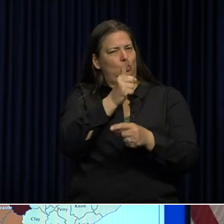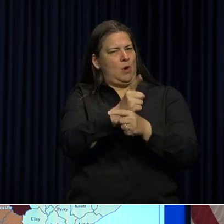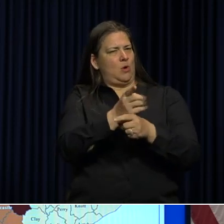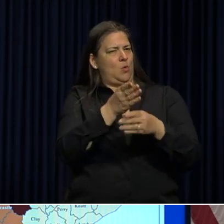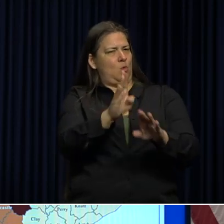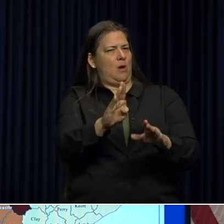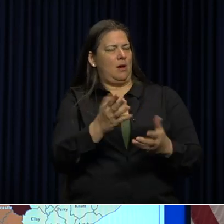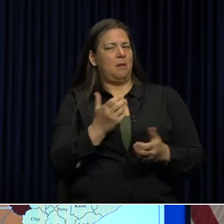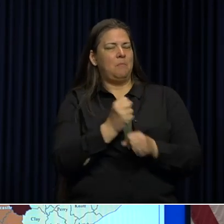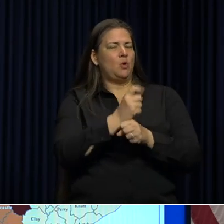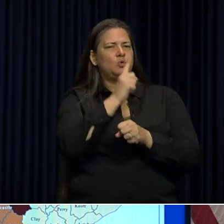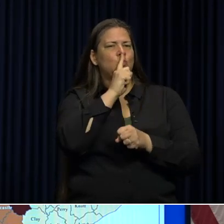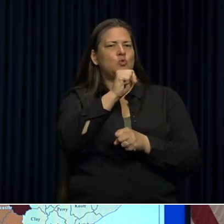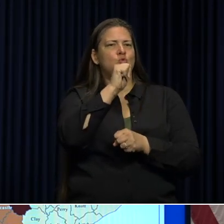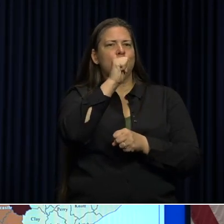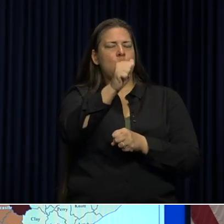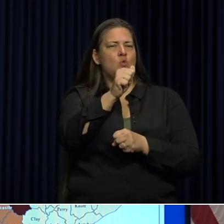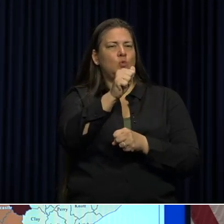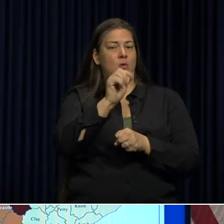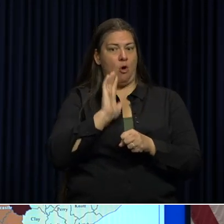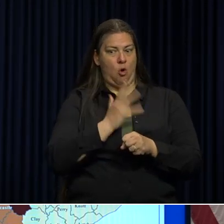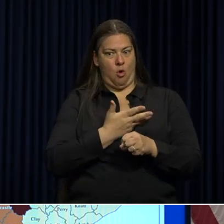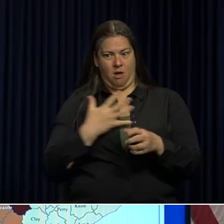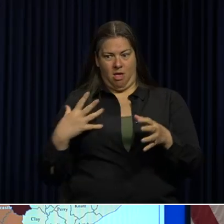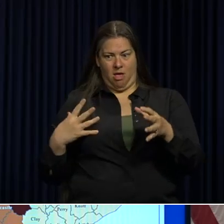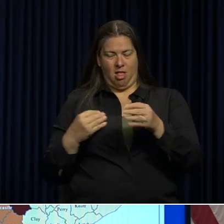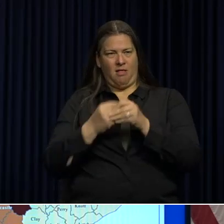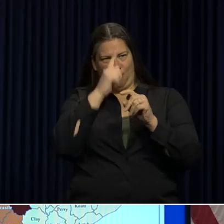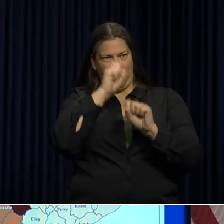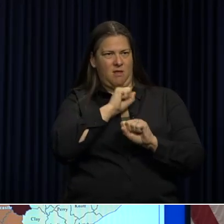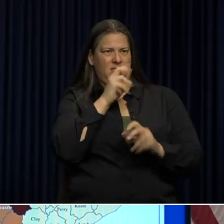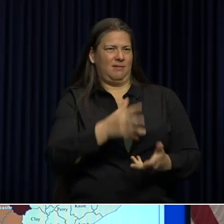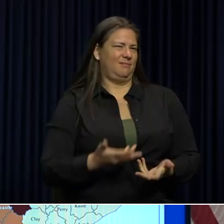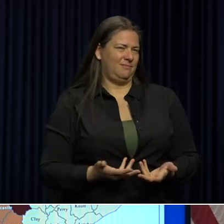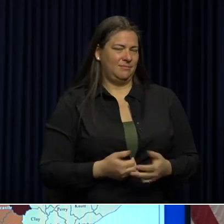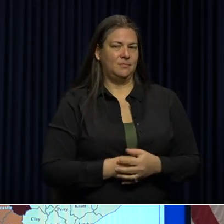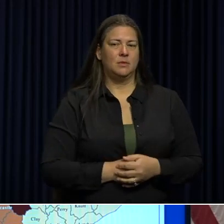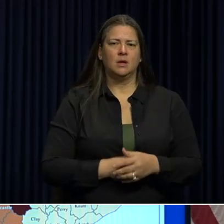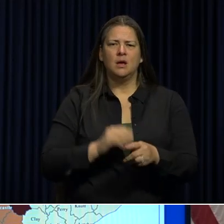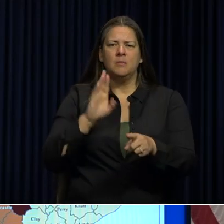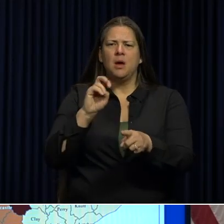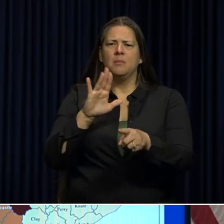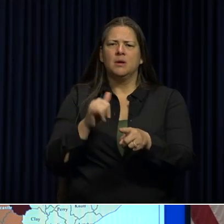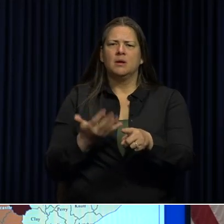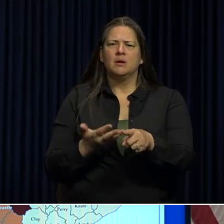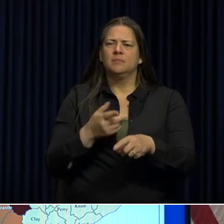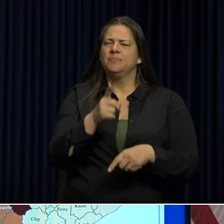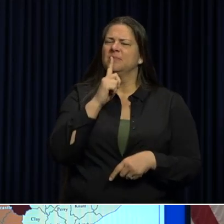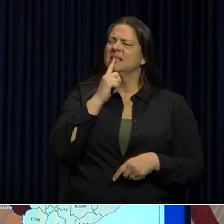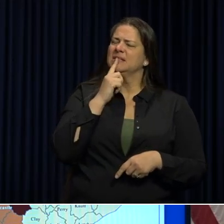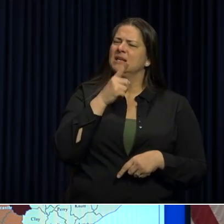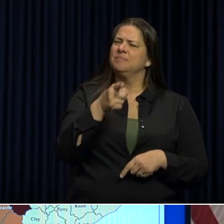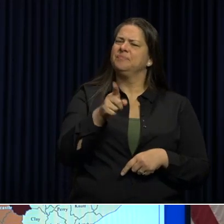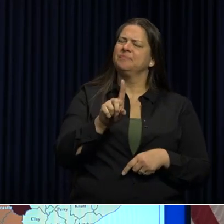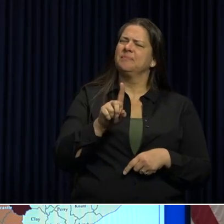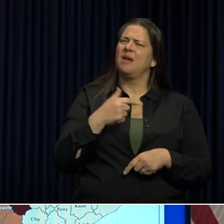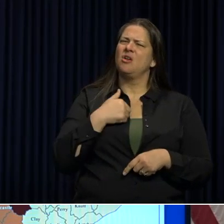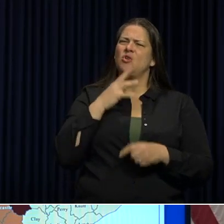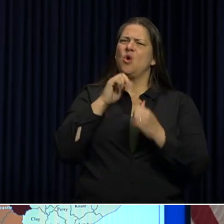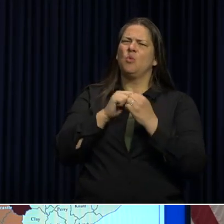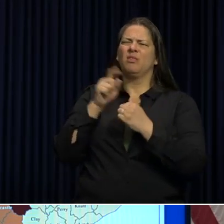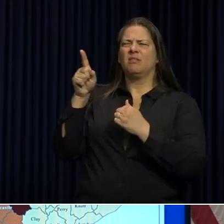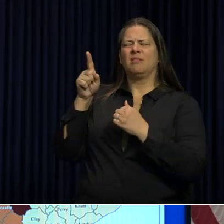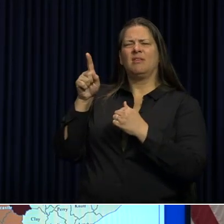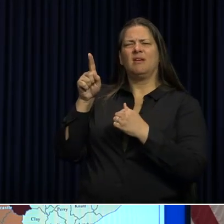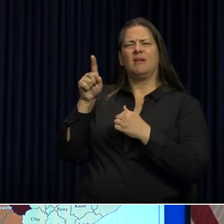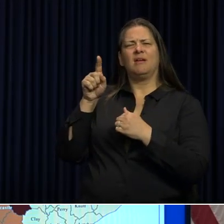and that we don't frustrate the progress we've made. Bobby. I was speaking with a viewer yesterday, and she told me that her fiance has